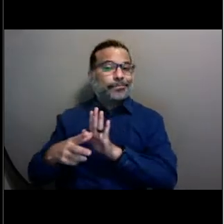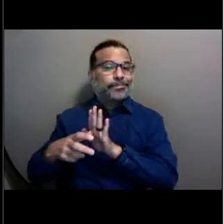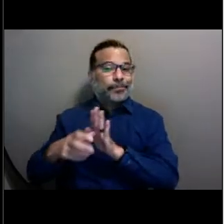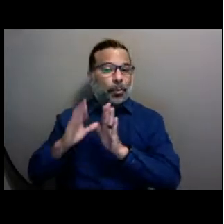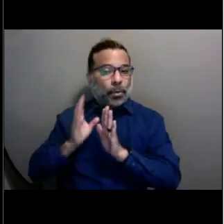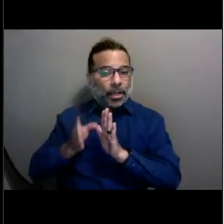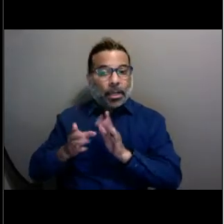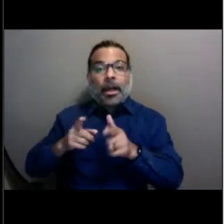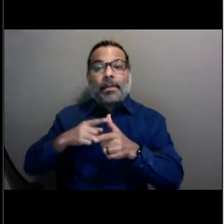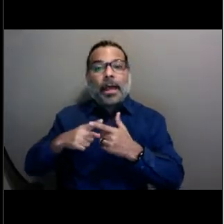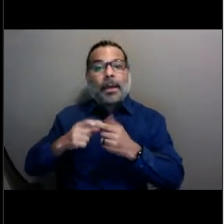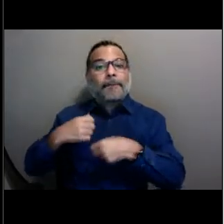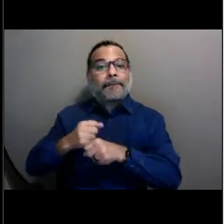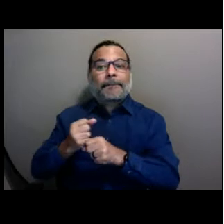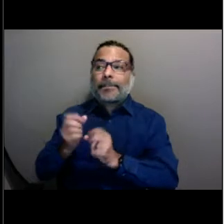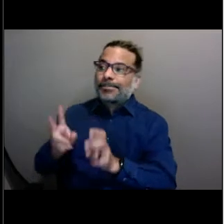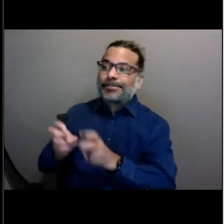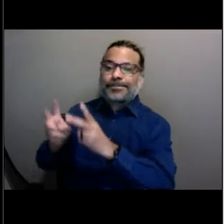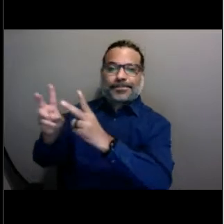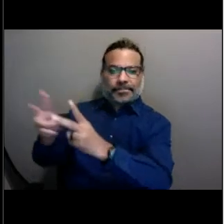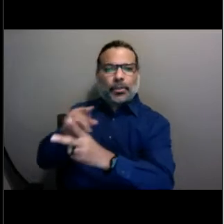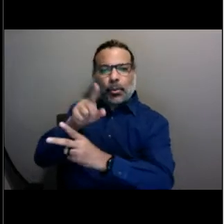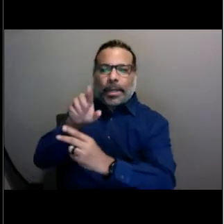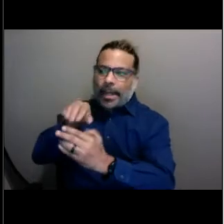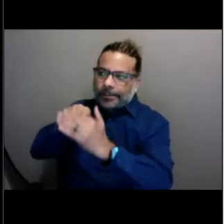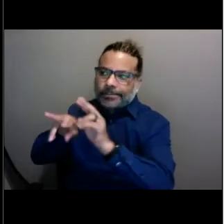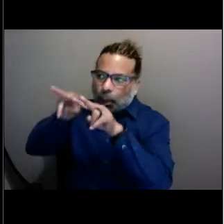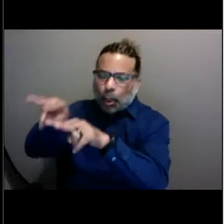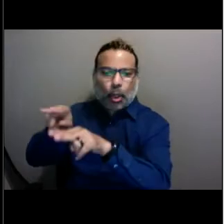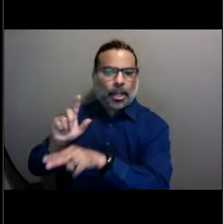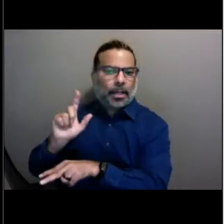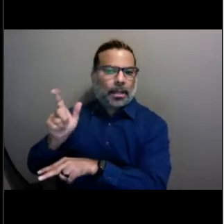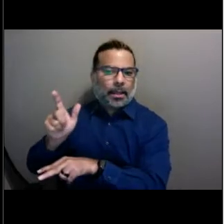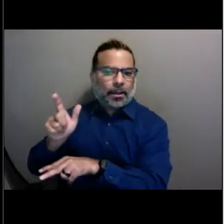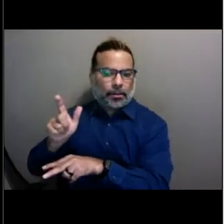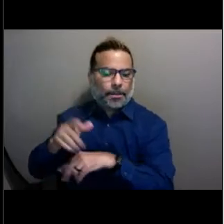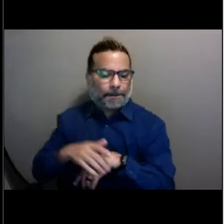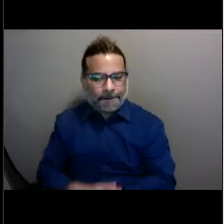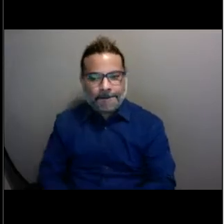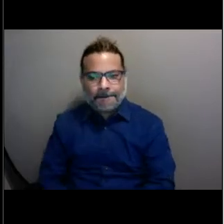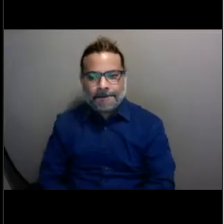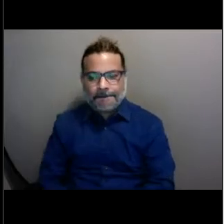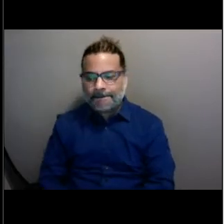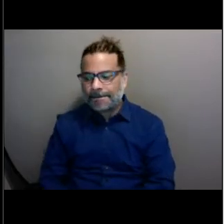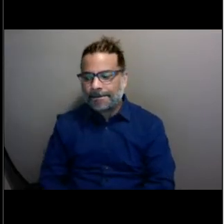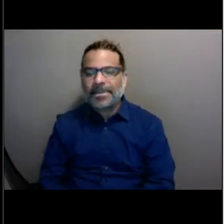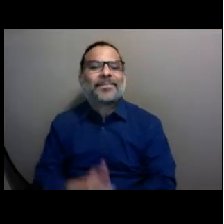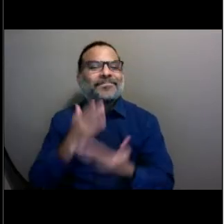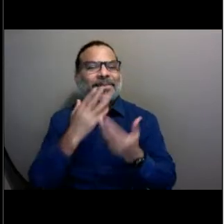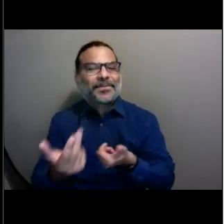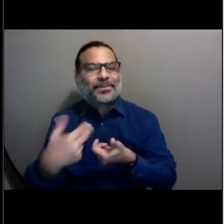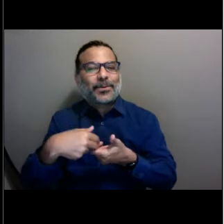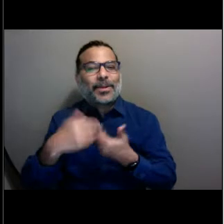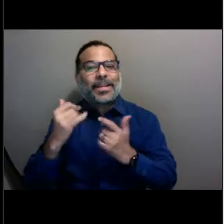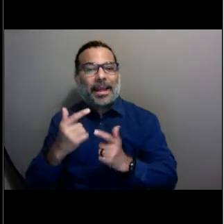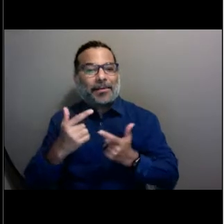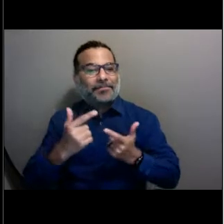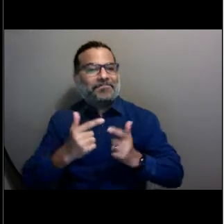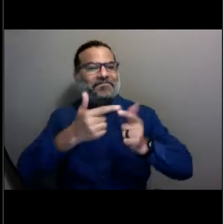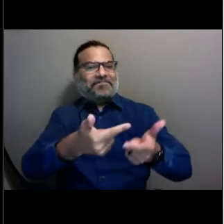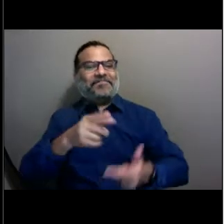this available for you to access in post-production. So thank you for joining, and I'm going to pass it back to